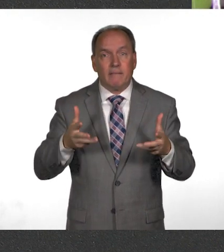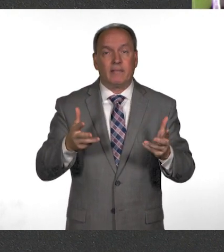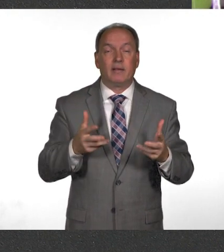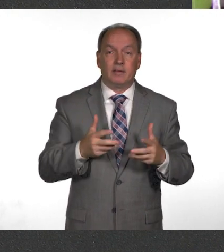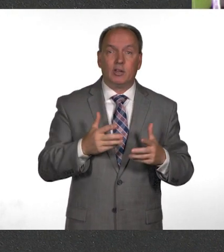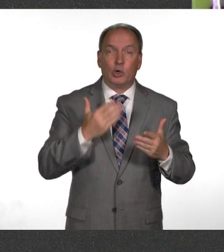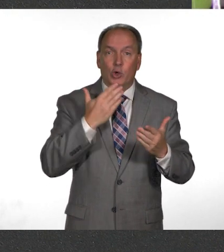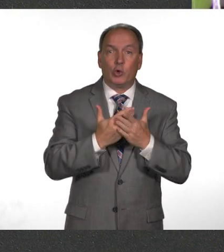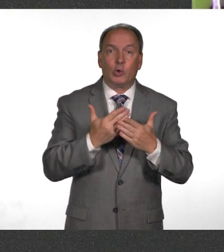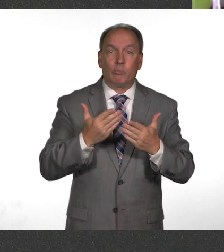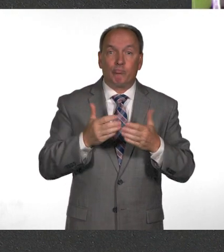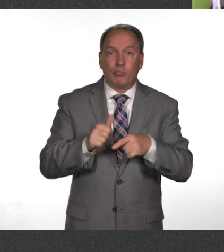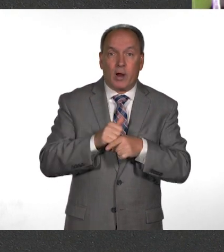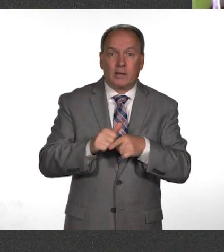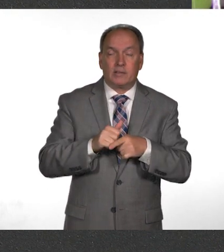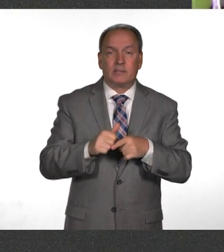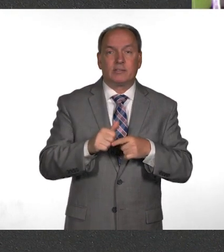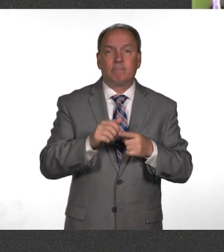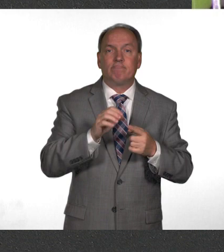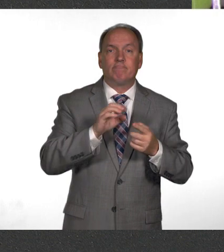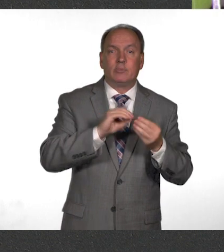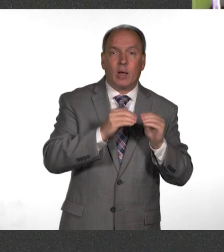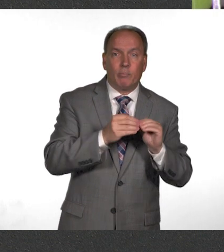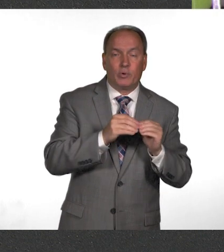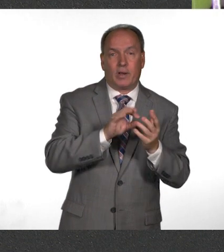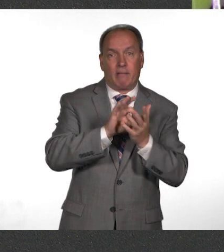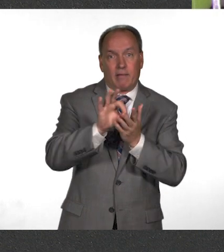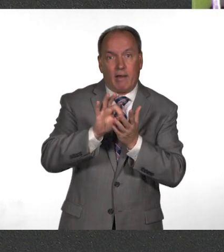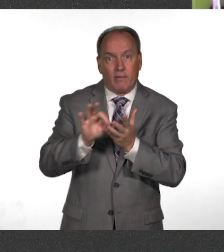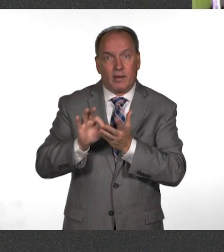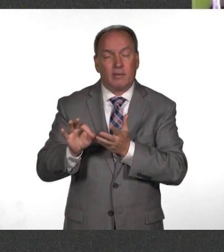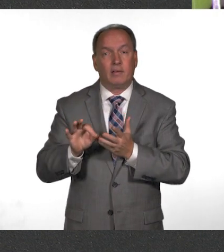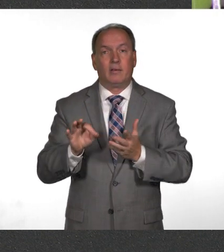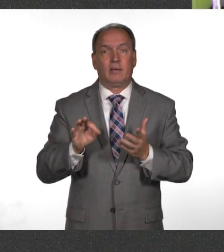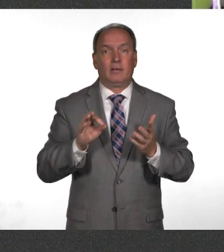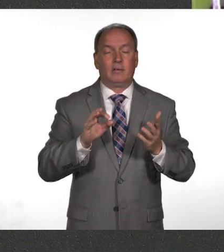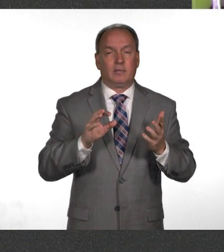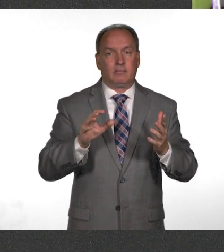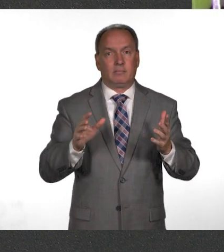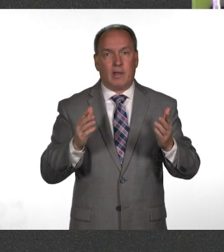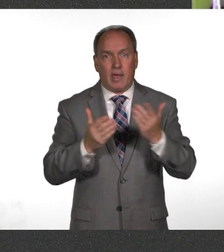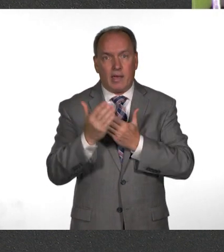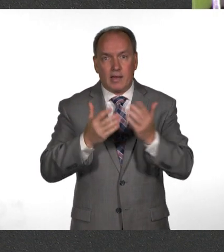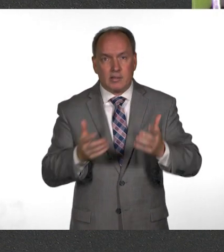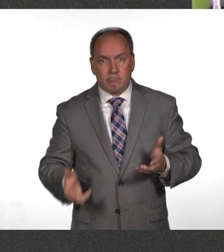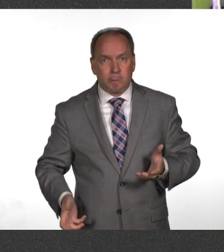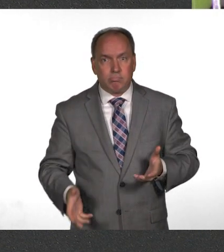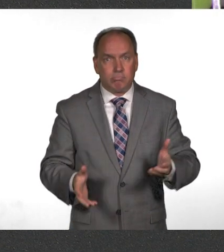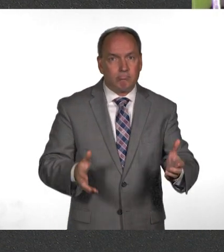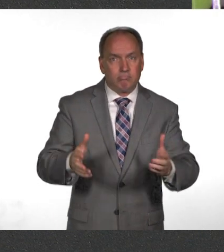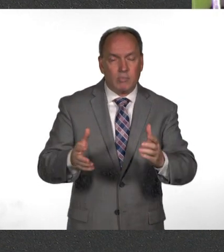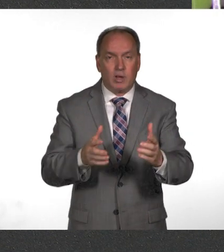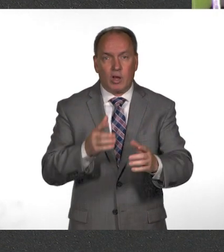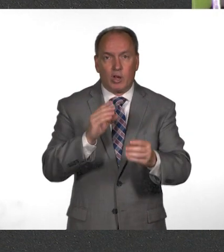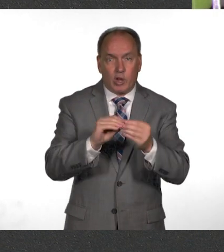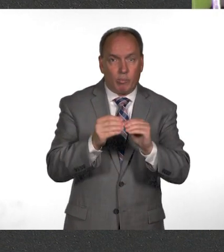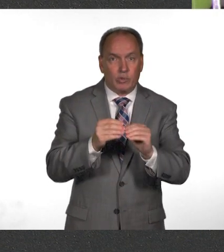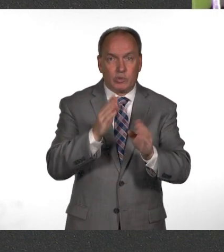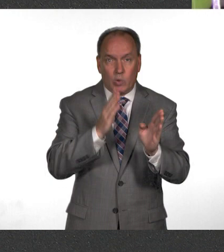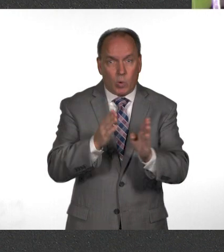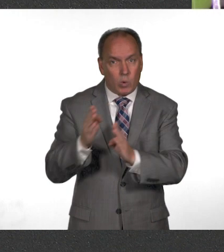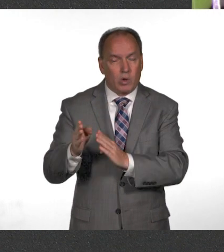way to practice your numbers and practice your coordination and practice putting numbers in order. And